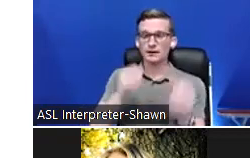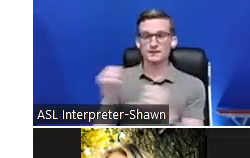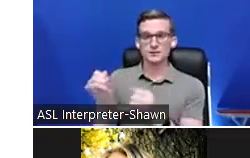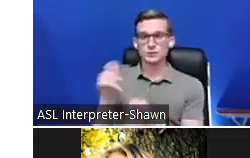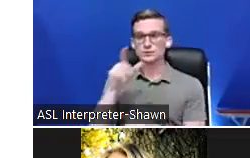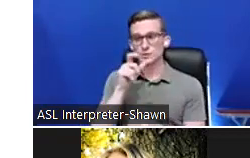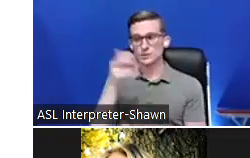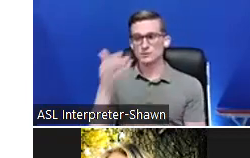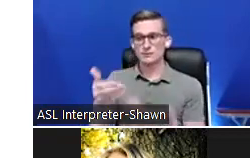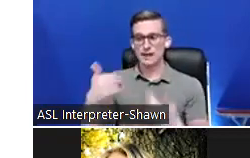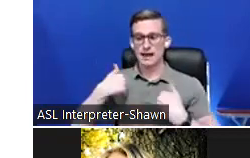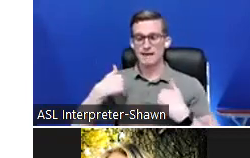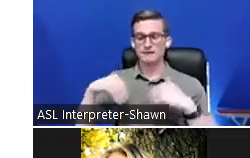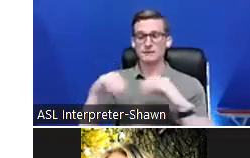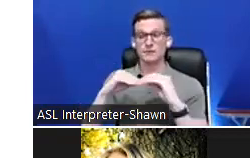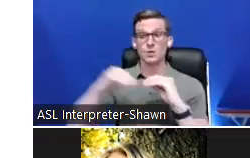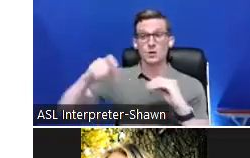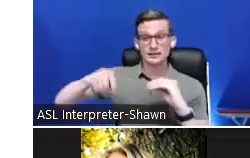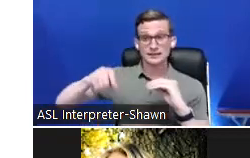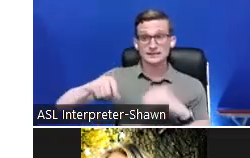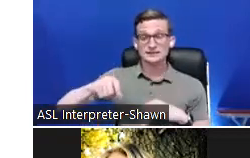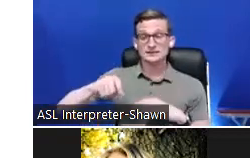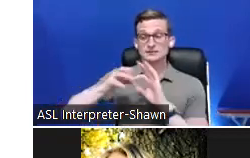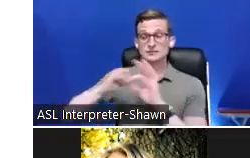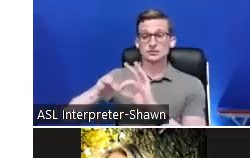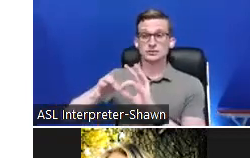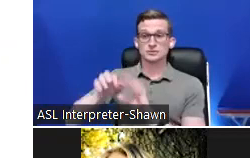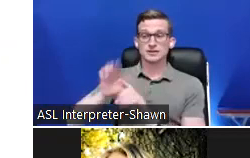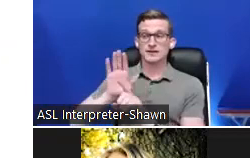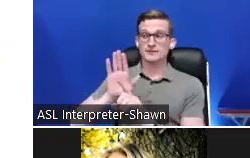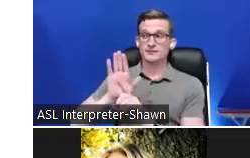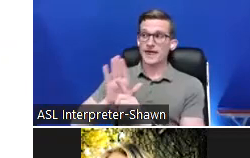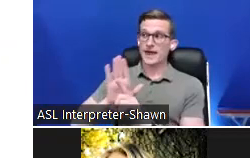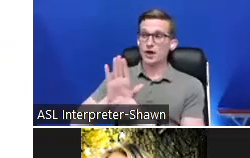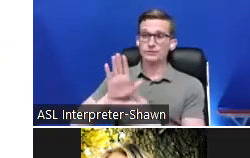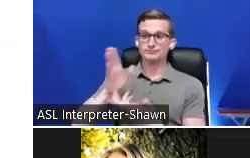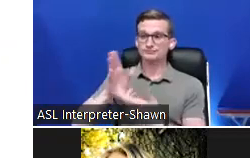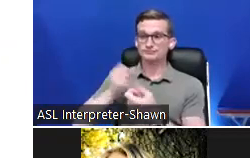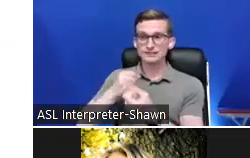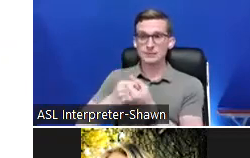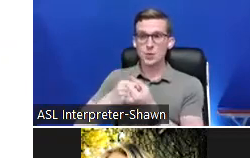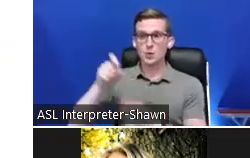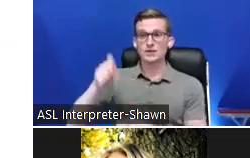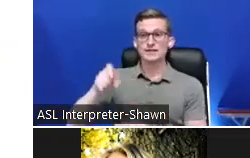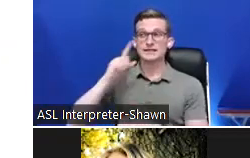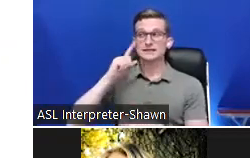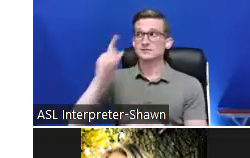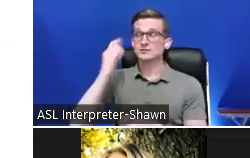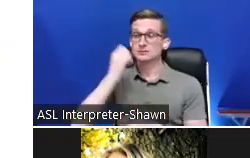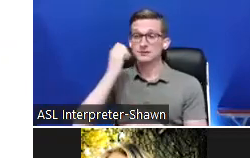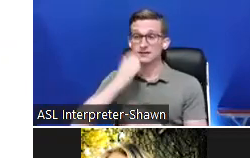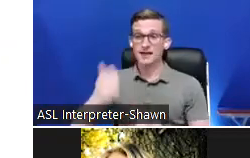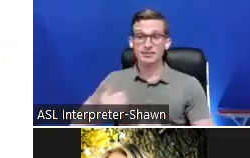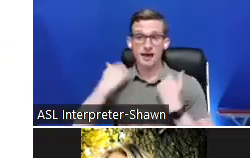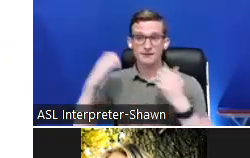have additional needs in terms of their support needs around activities of daily living and things